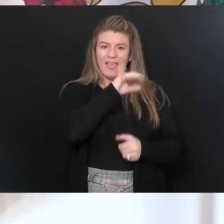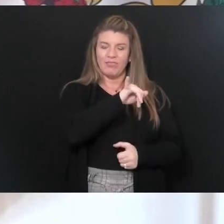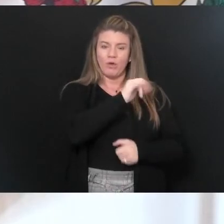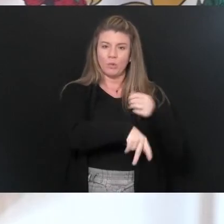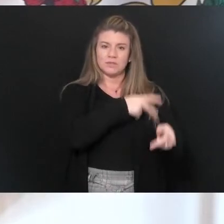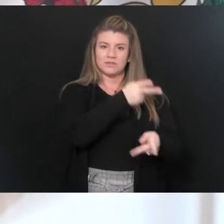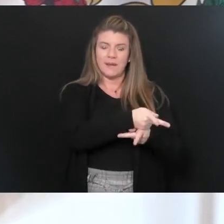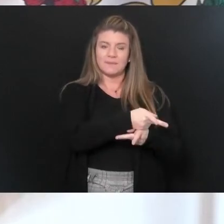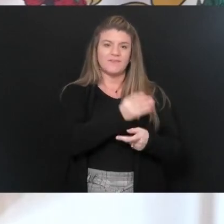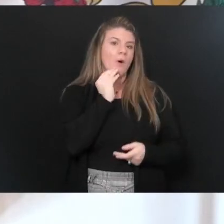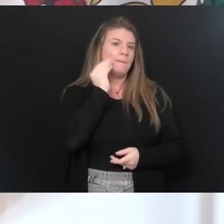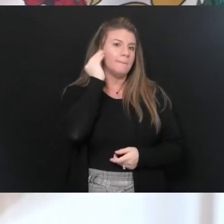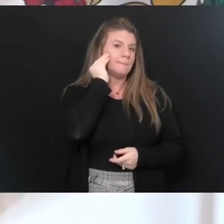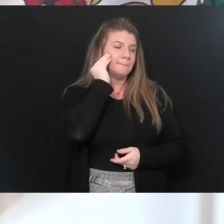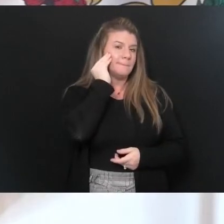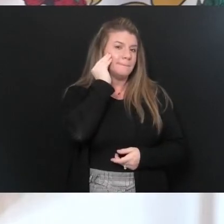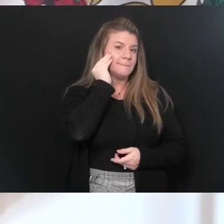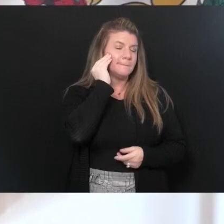of